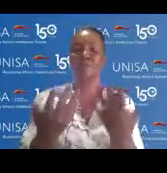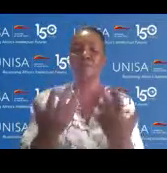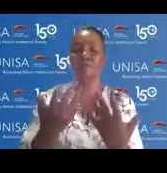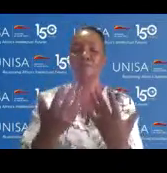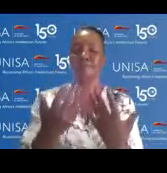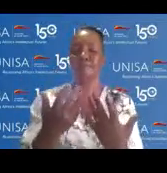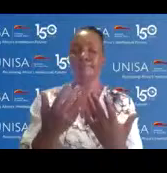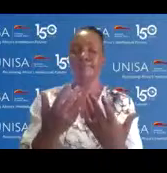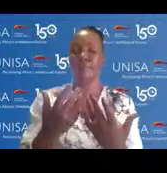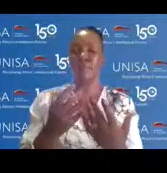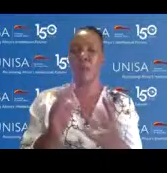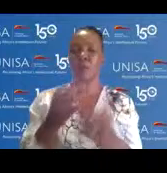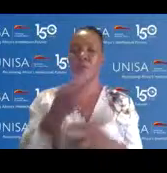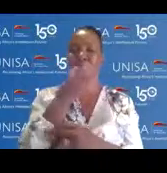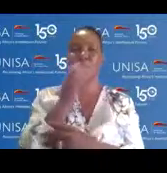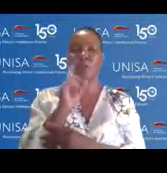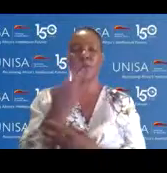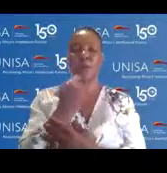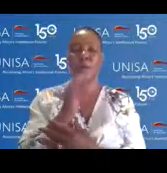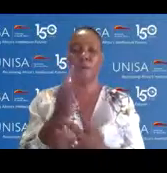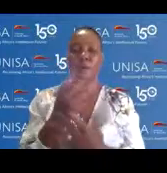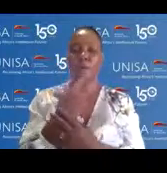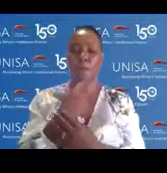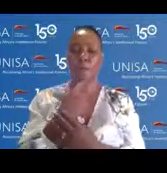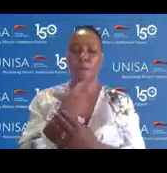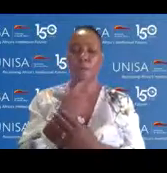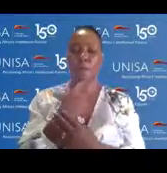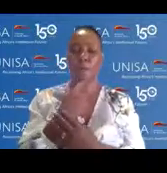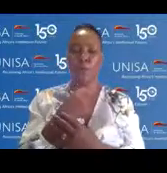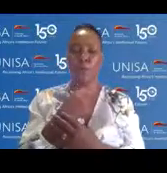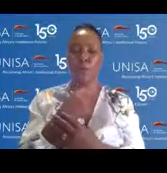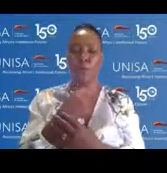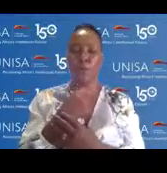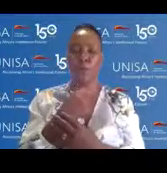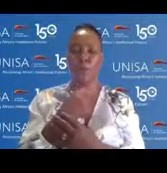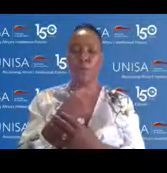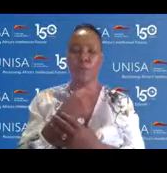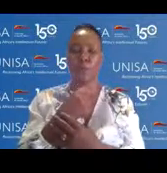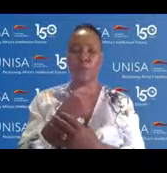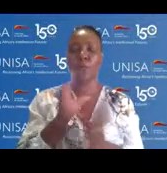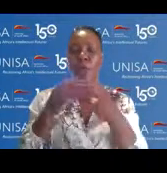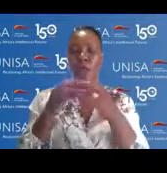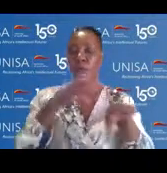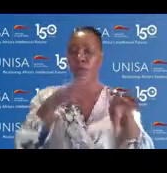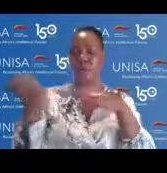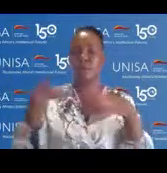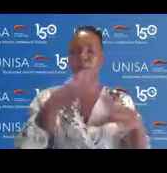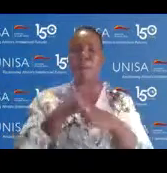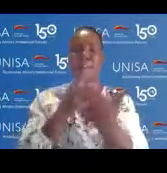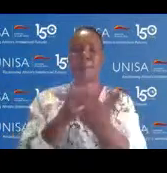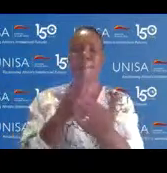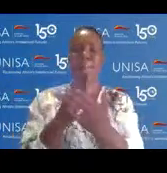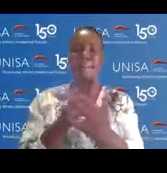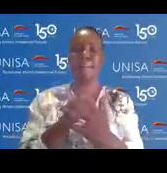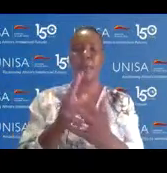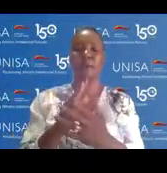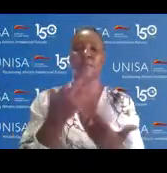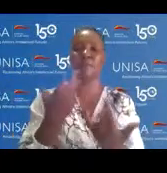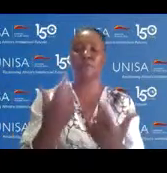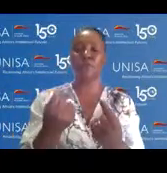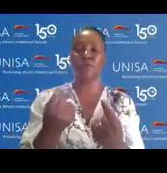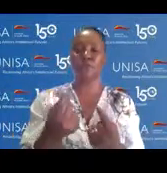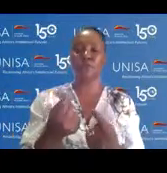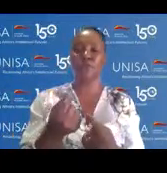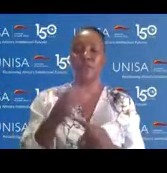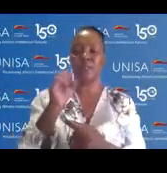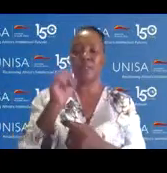say, do a forum activity, make sure that you do not subscribe to these ones specifically. So